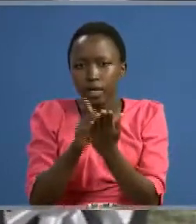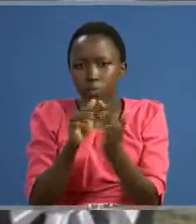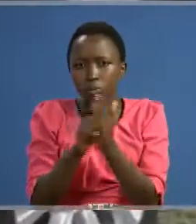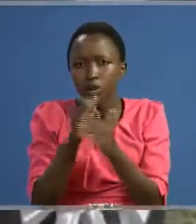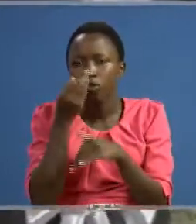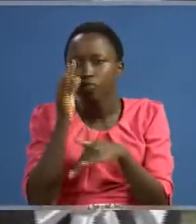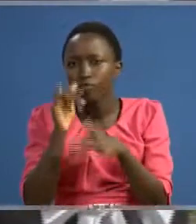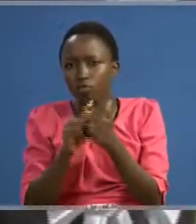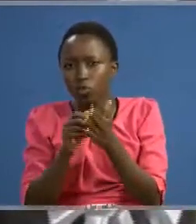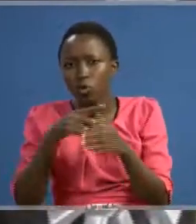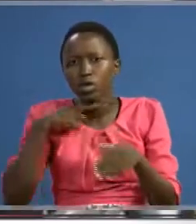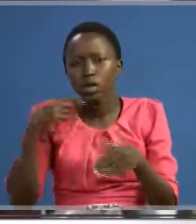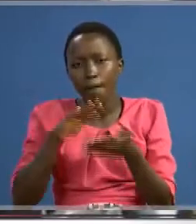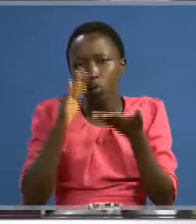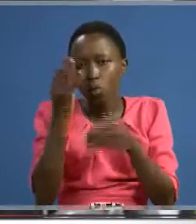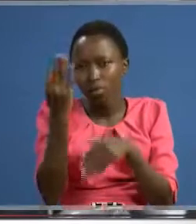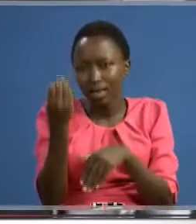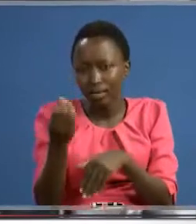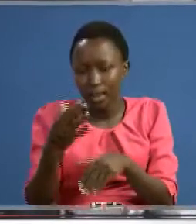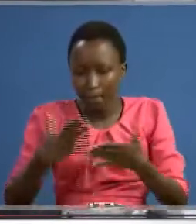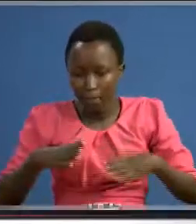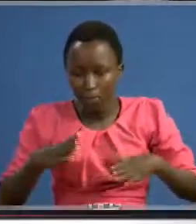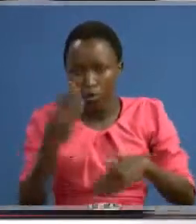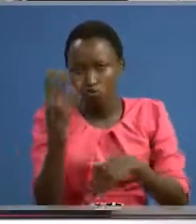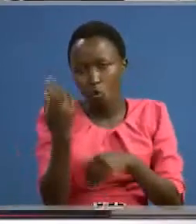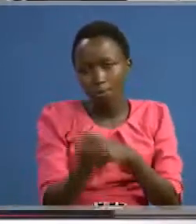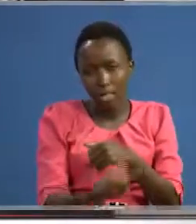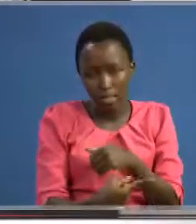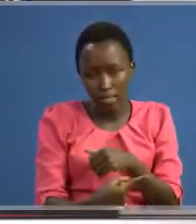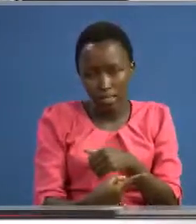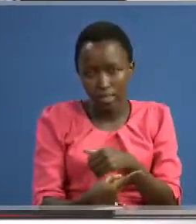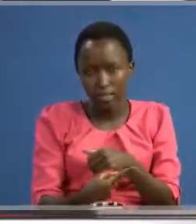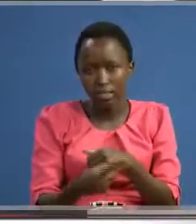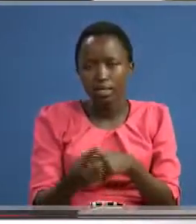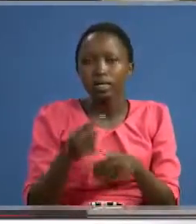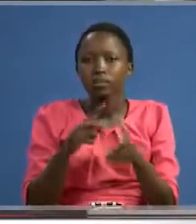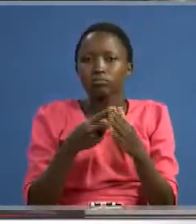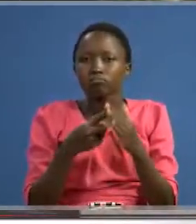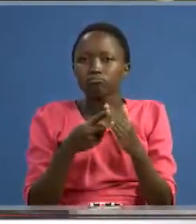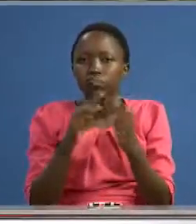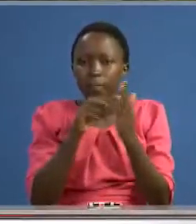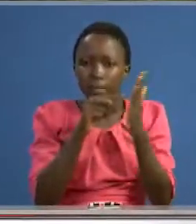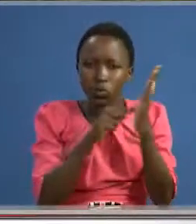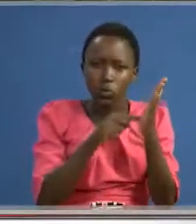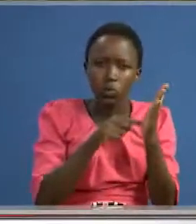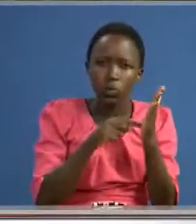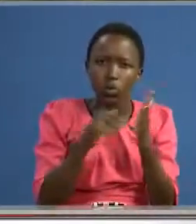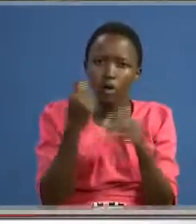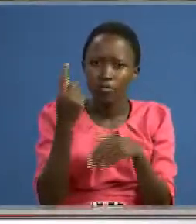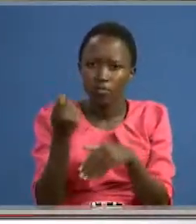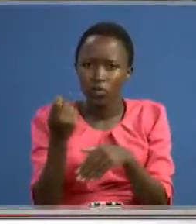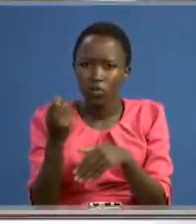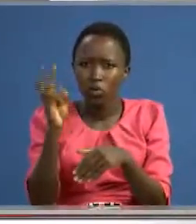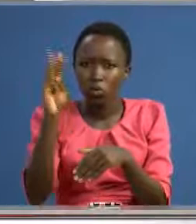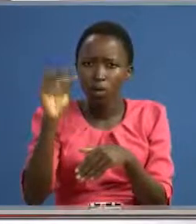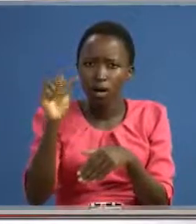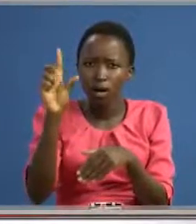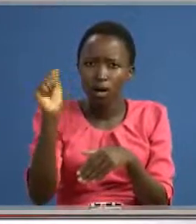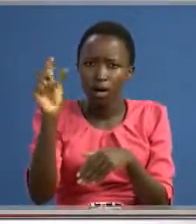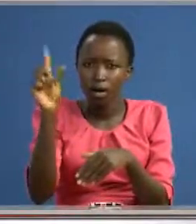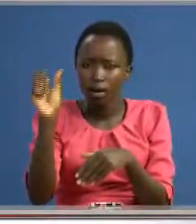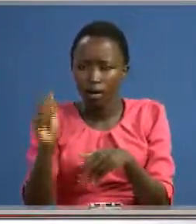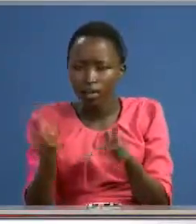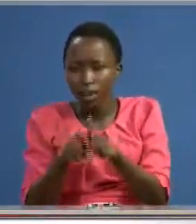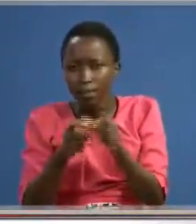has killed more than 30 people in less than 4 months. Echesa's sue comes a few days after Senator Malala threatened to take the same